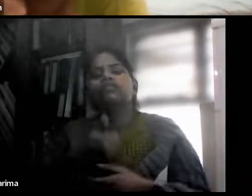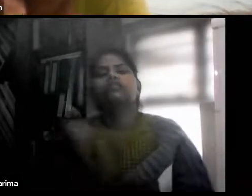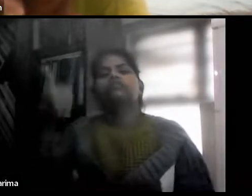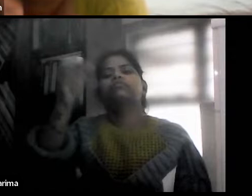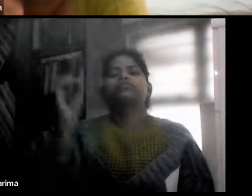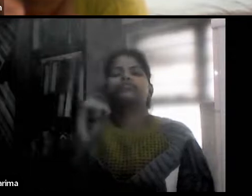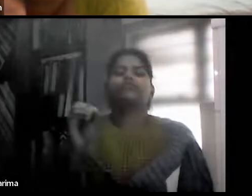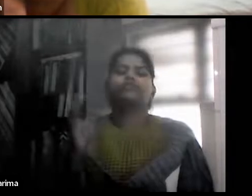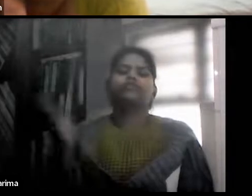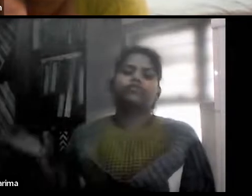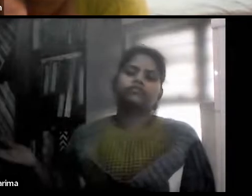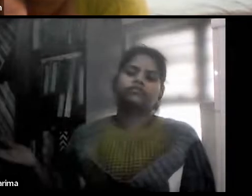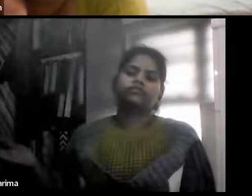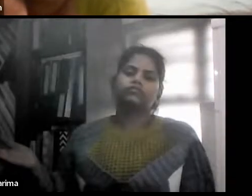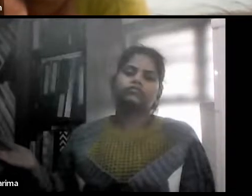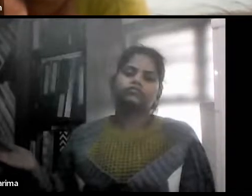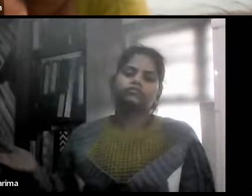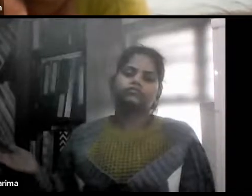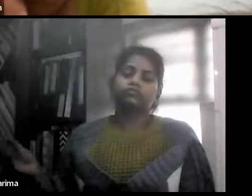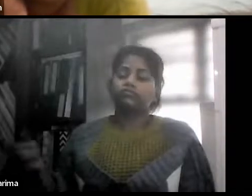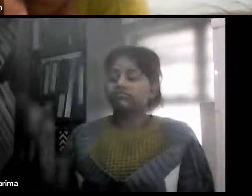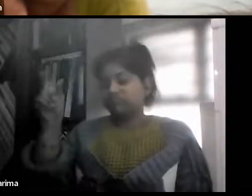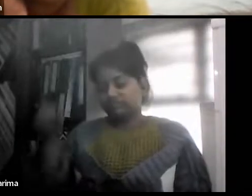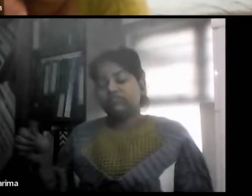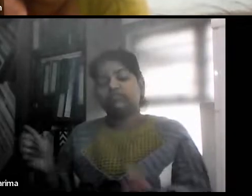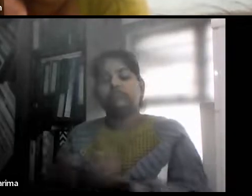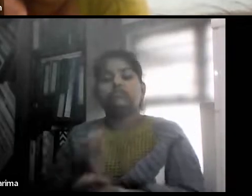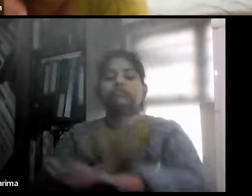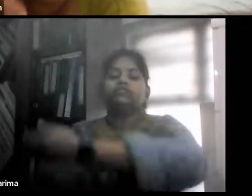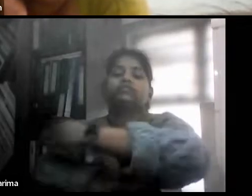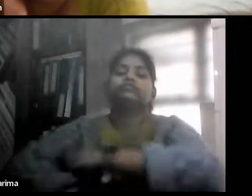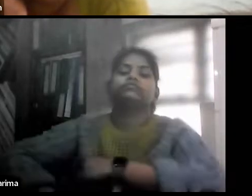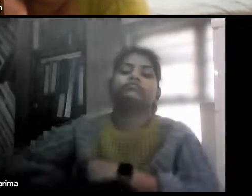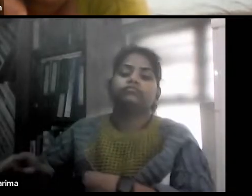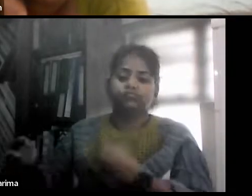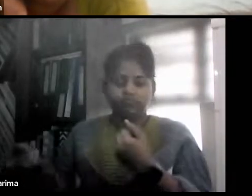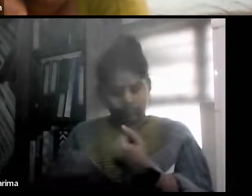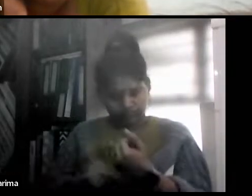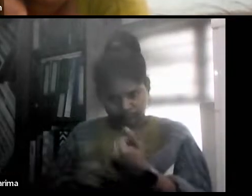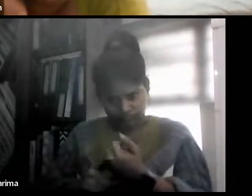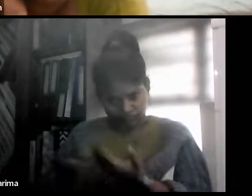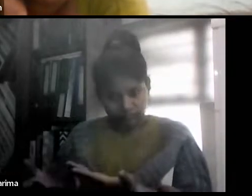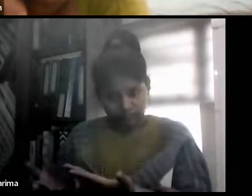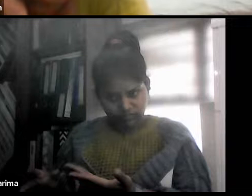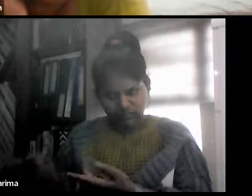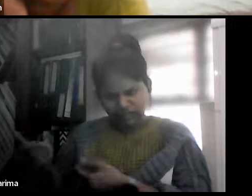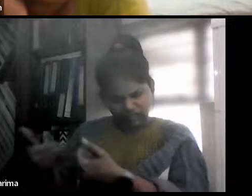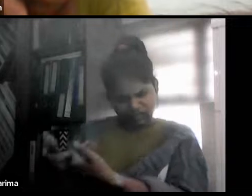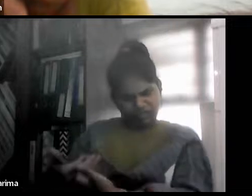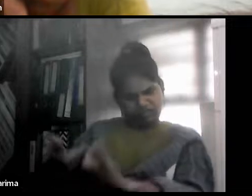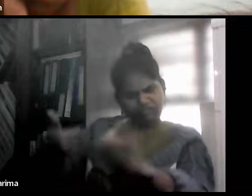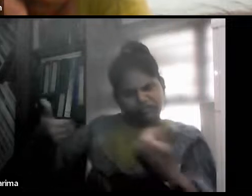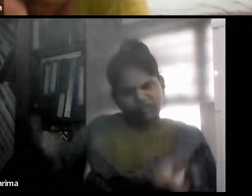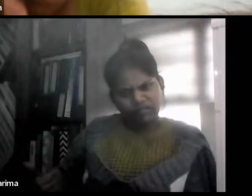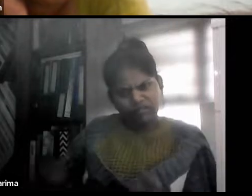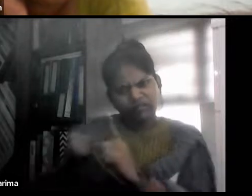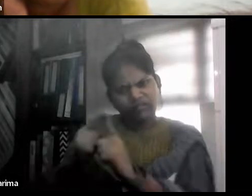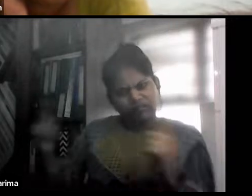the commissioner for persons with disabilities, right? Or he will be the secretary of Department of